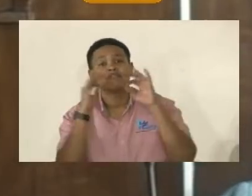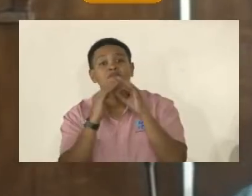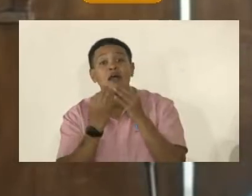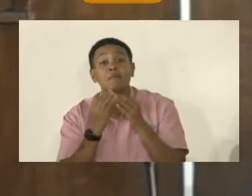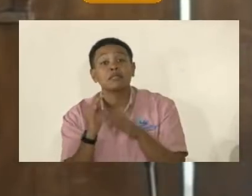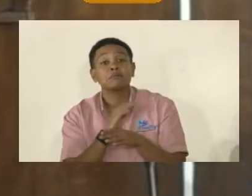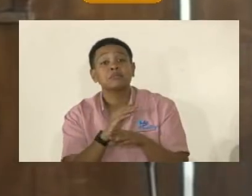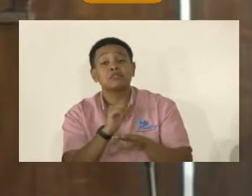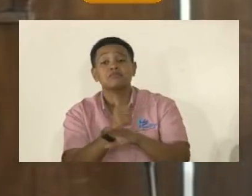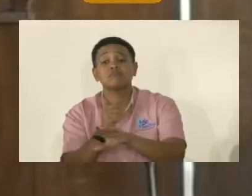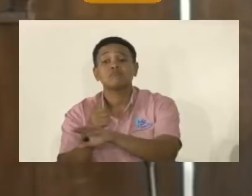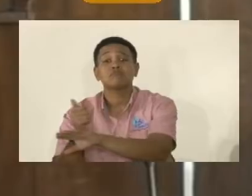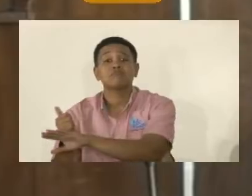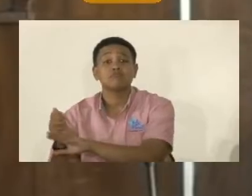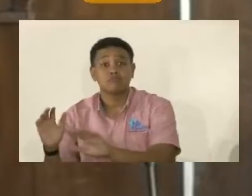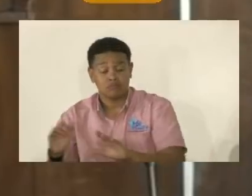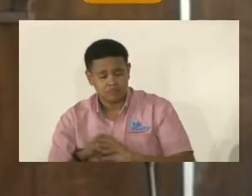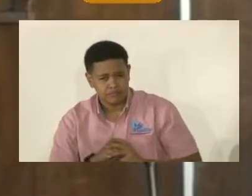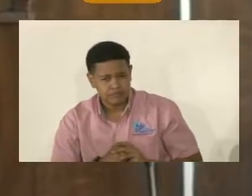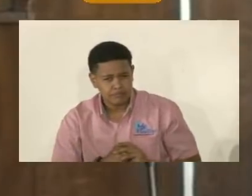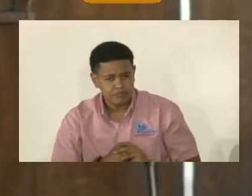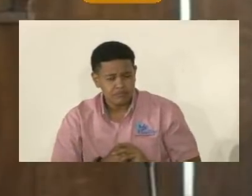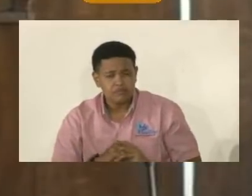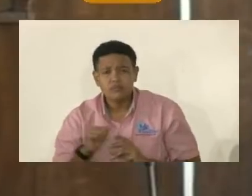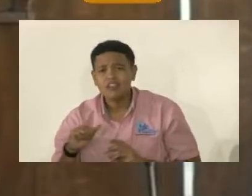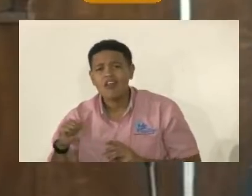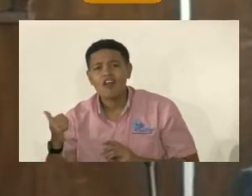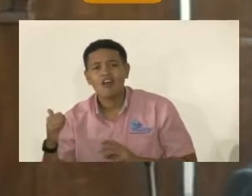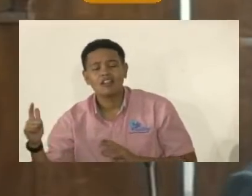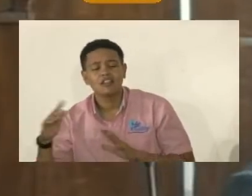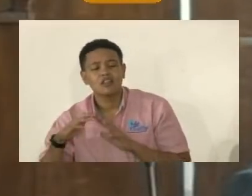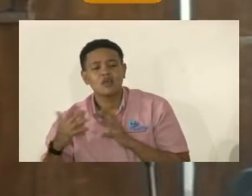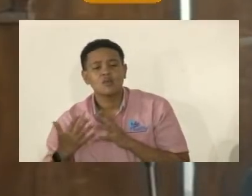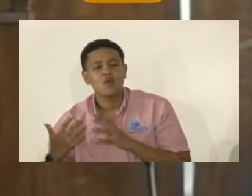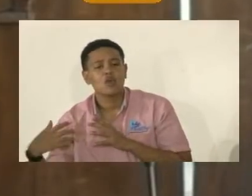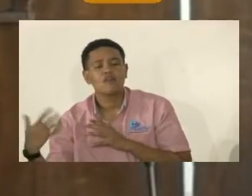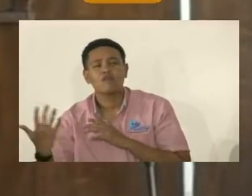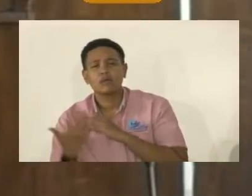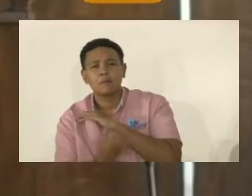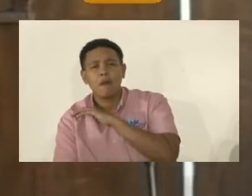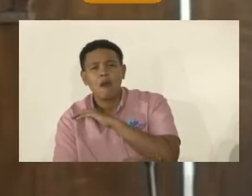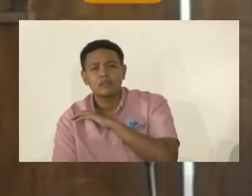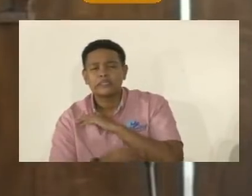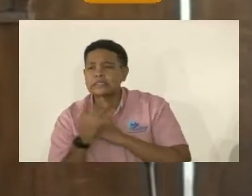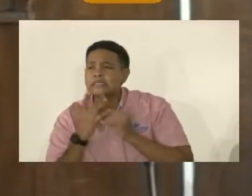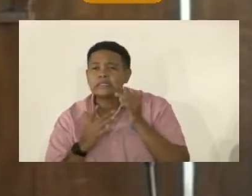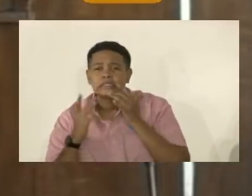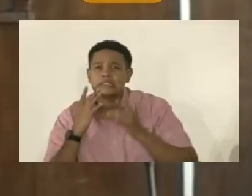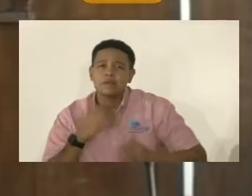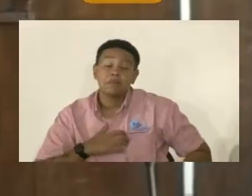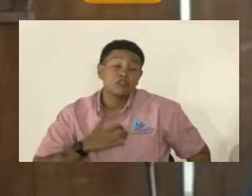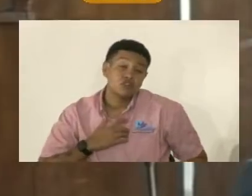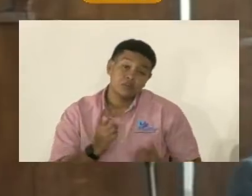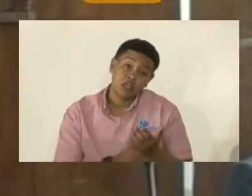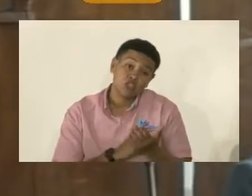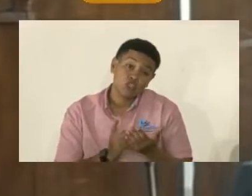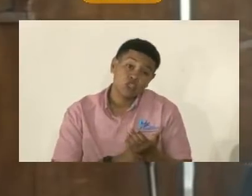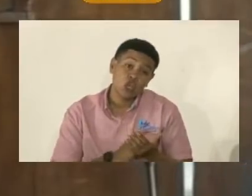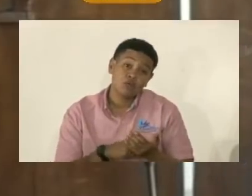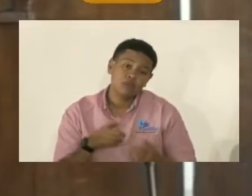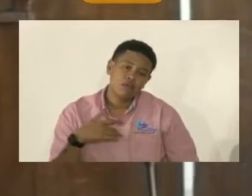do business. The other is a world of poverty, misery, and sometimes